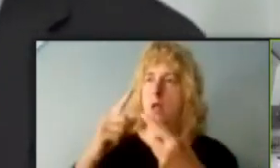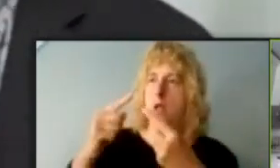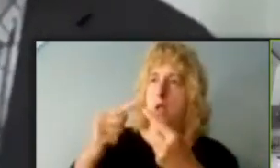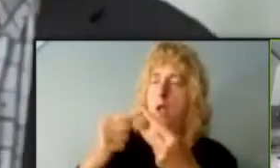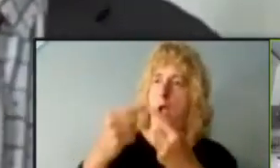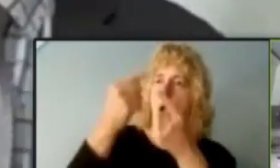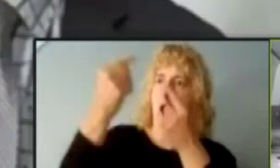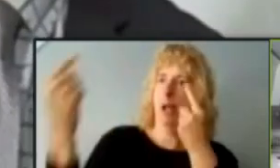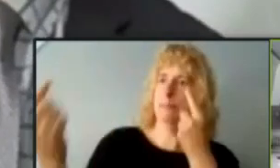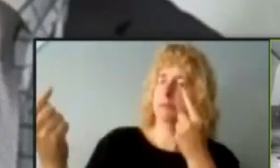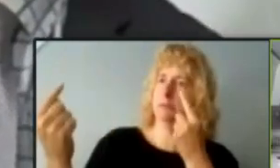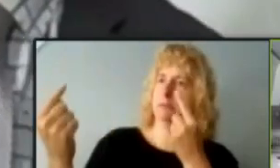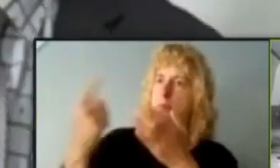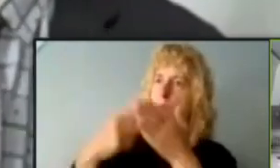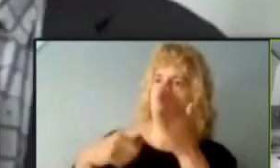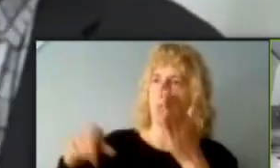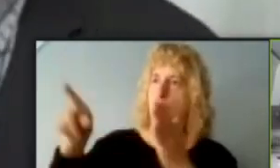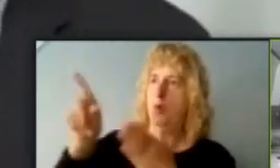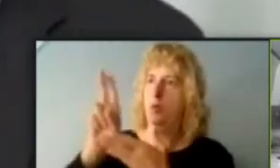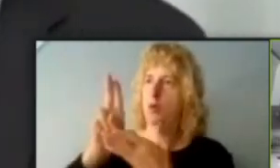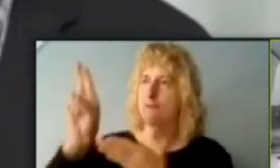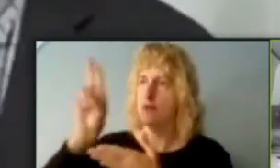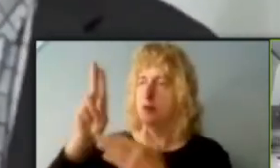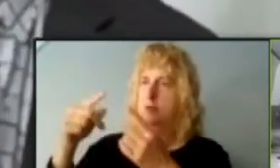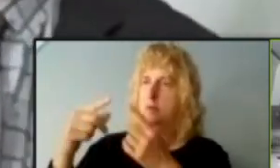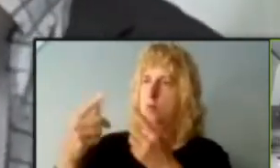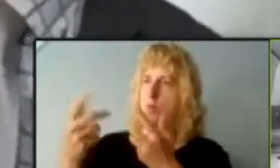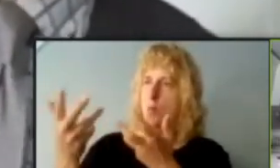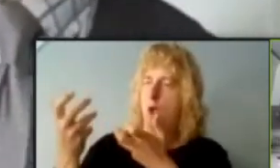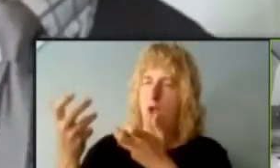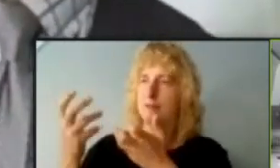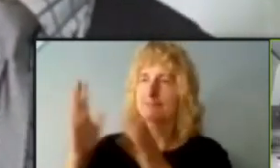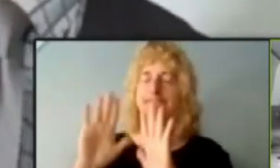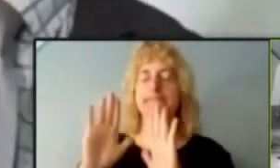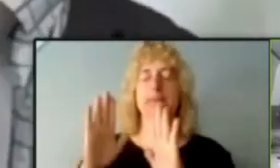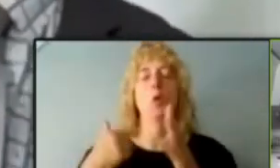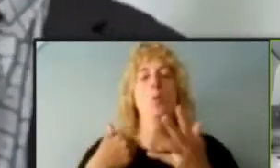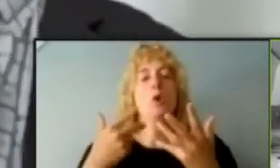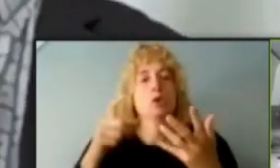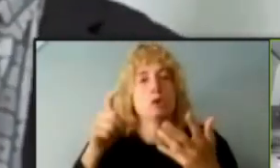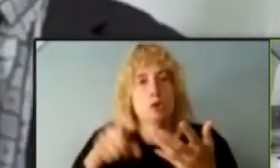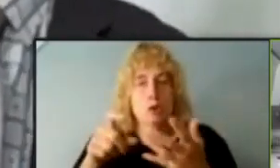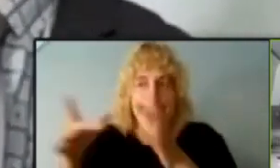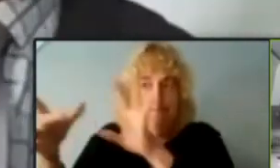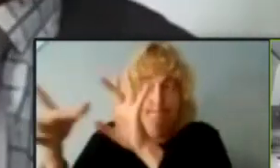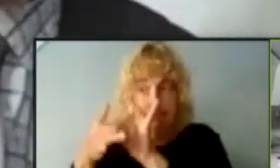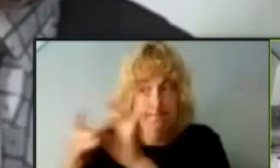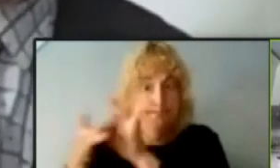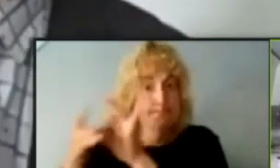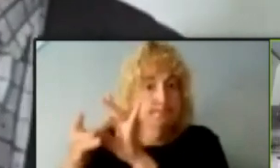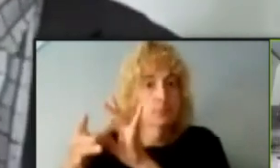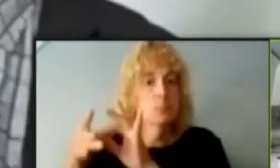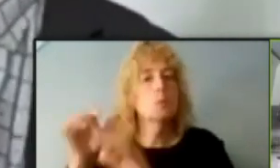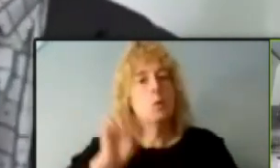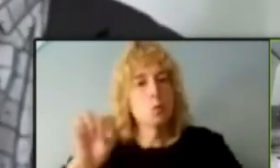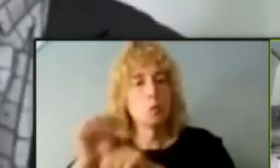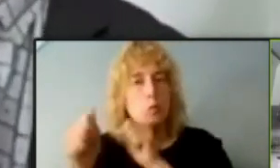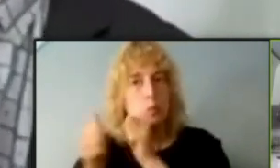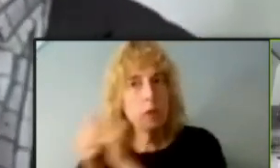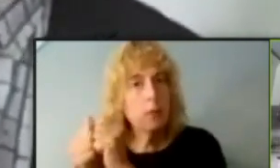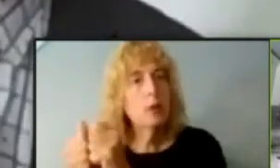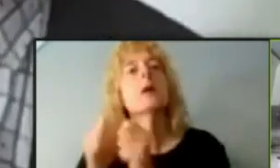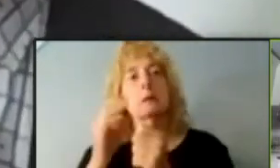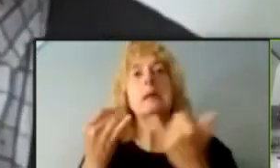coin. And we should work together. We can work together, and we have been working together on a number of COVID-related activities,